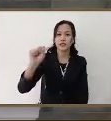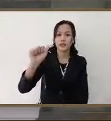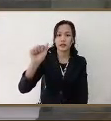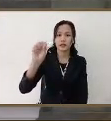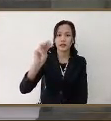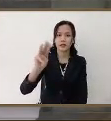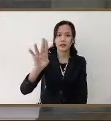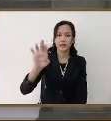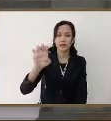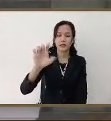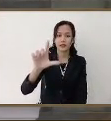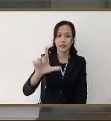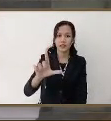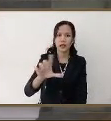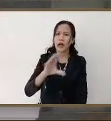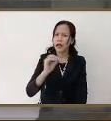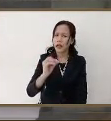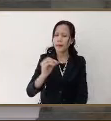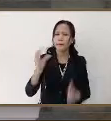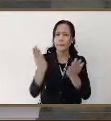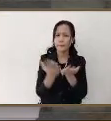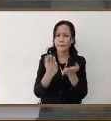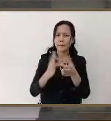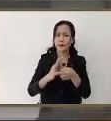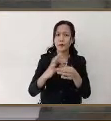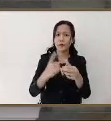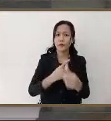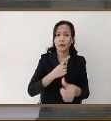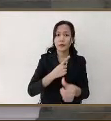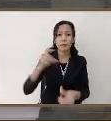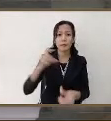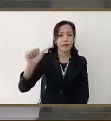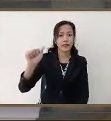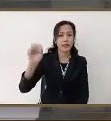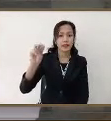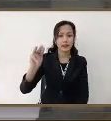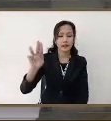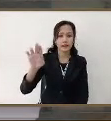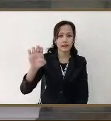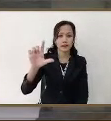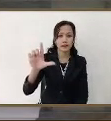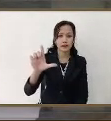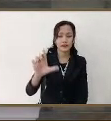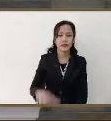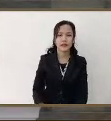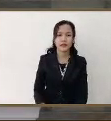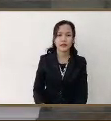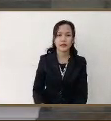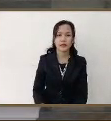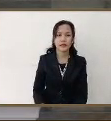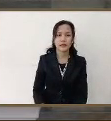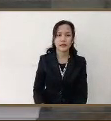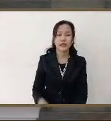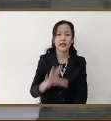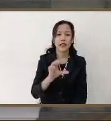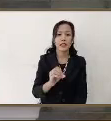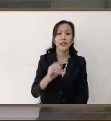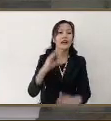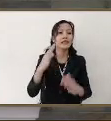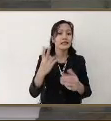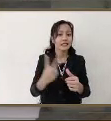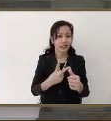1 Samuel. And the book of 1 Samuel, both the 1 and 2 Samuel,